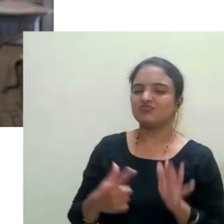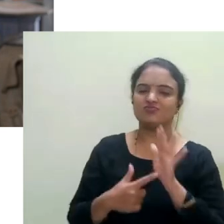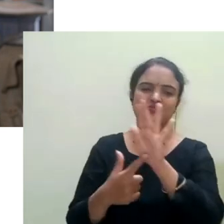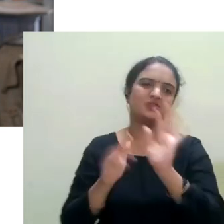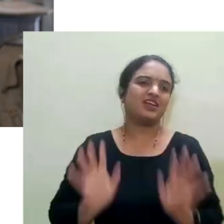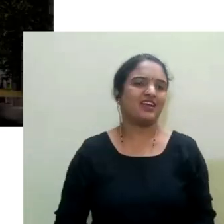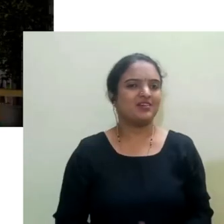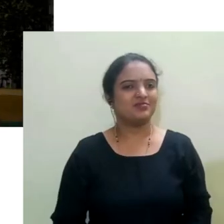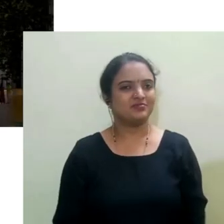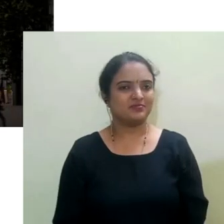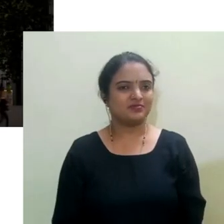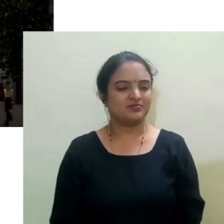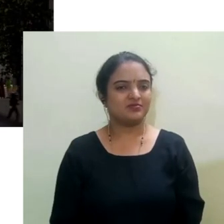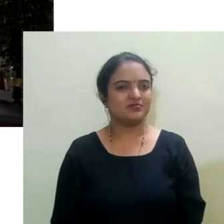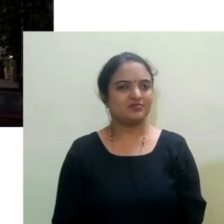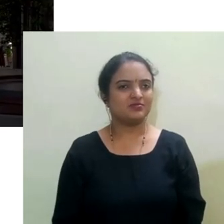a new dawn.